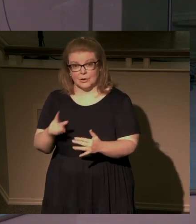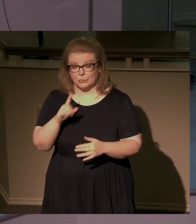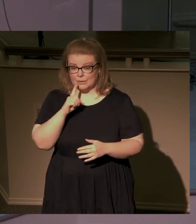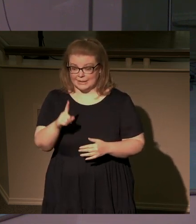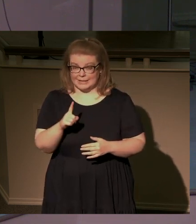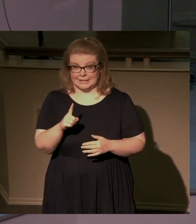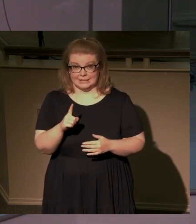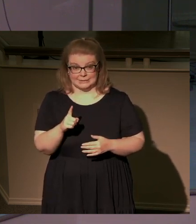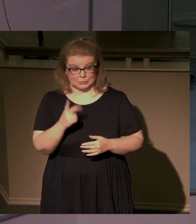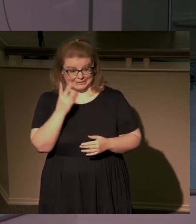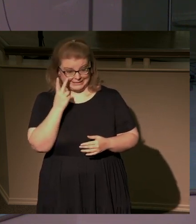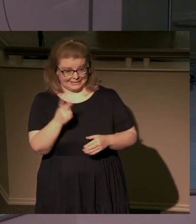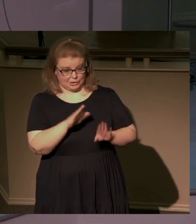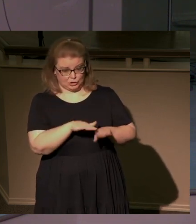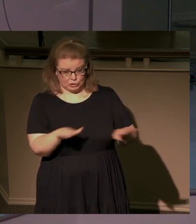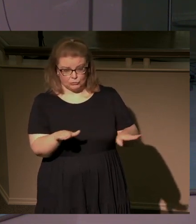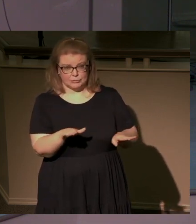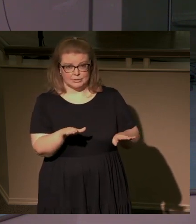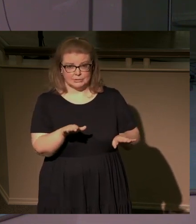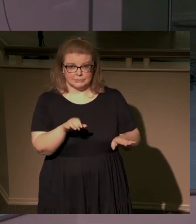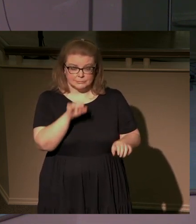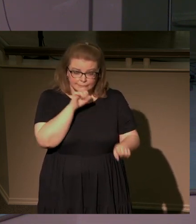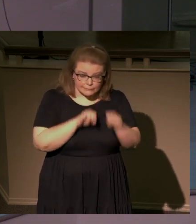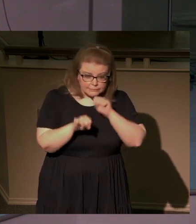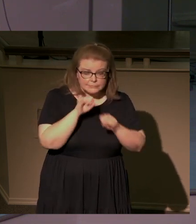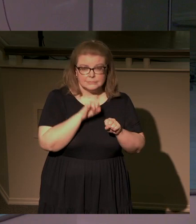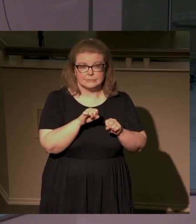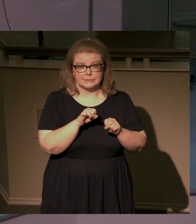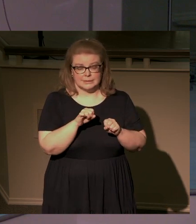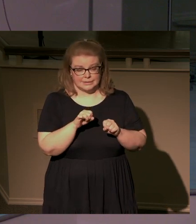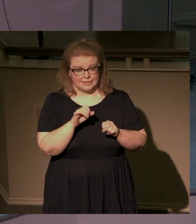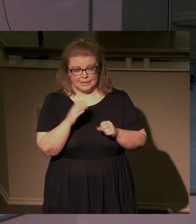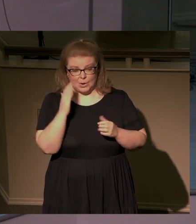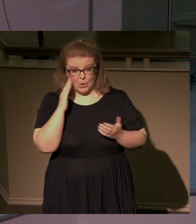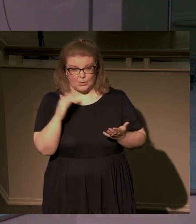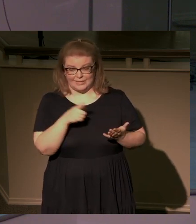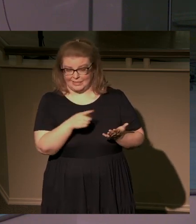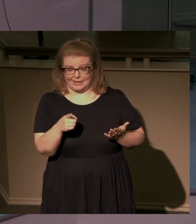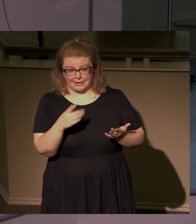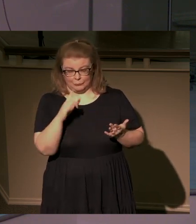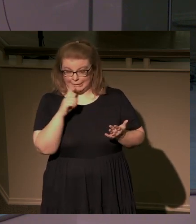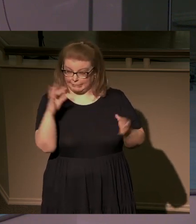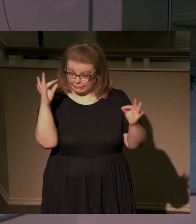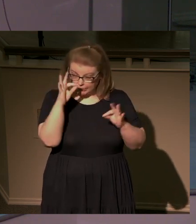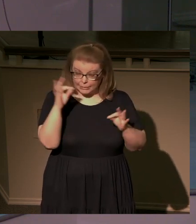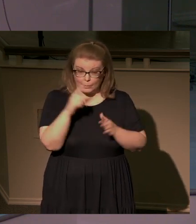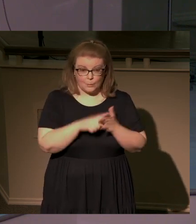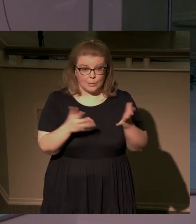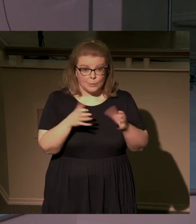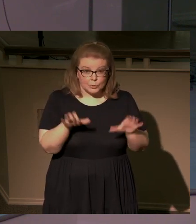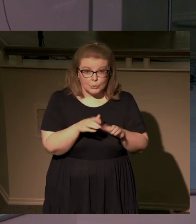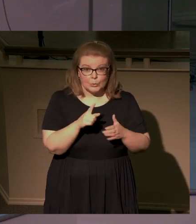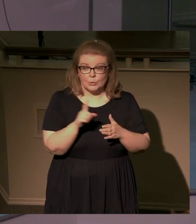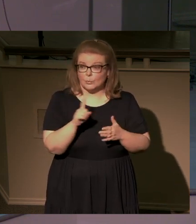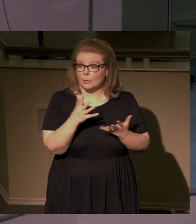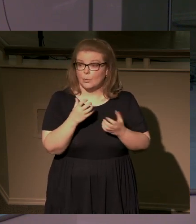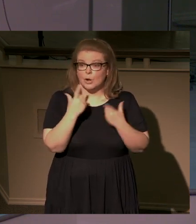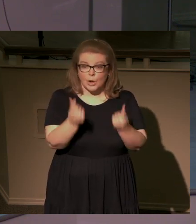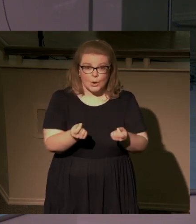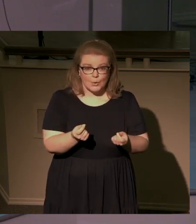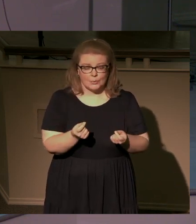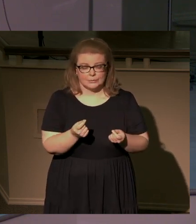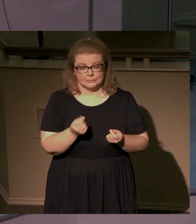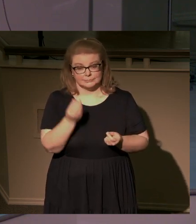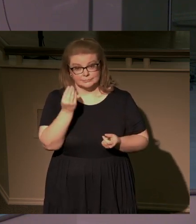walk through those phases, to know that they don't have a clue what they want to do or where they want to go. And I'm telling you,